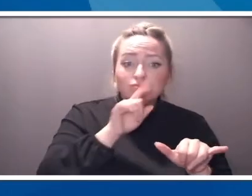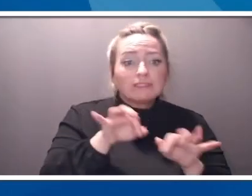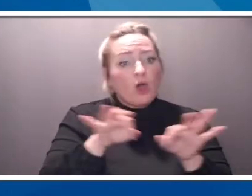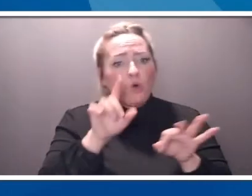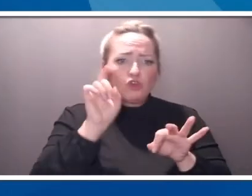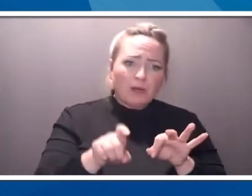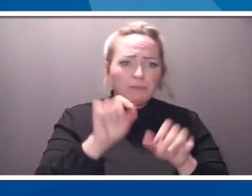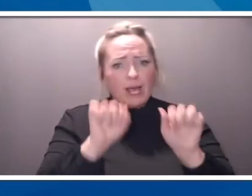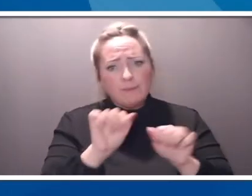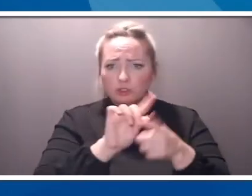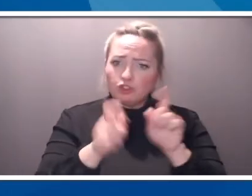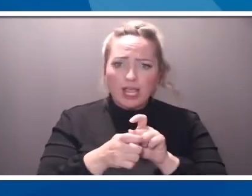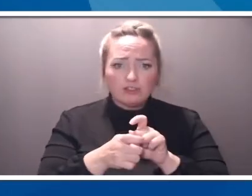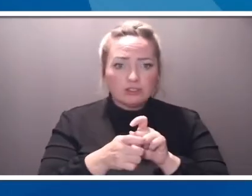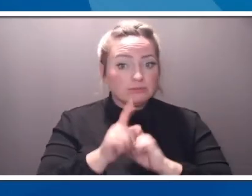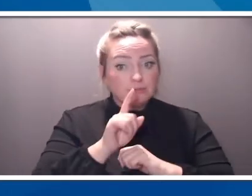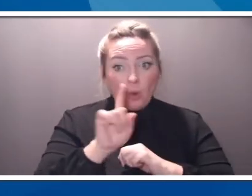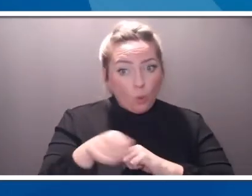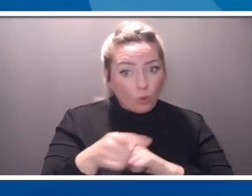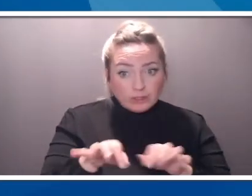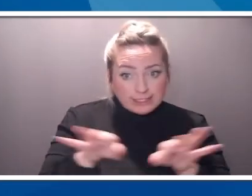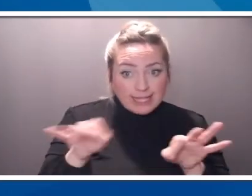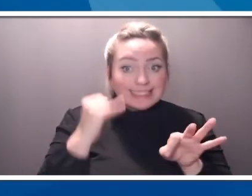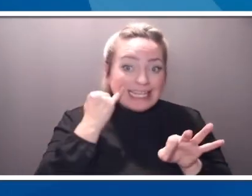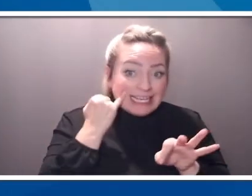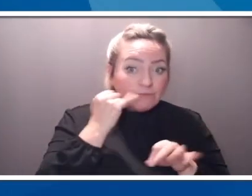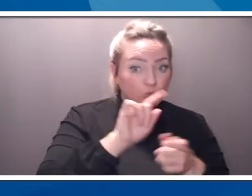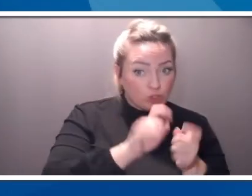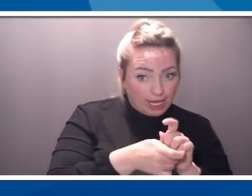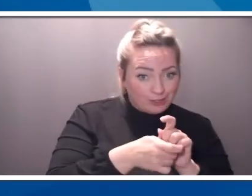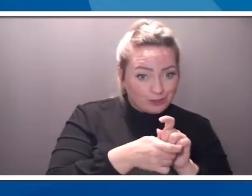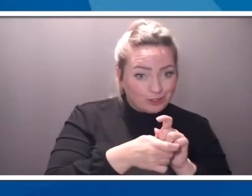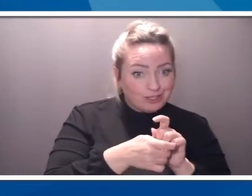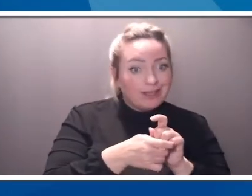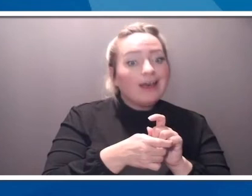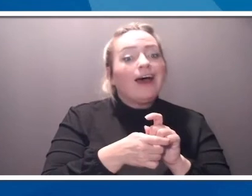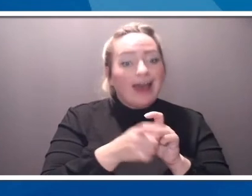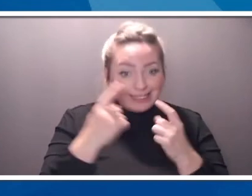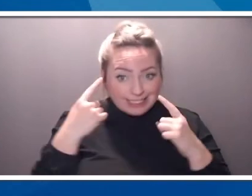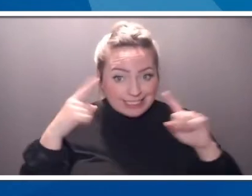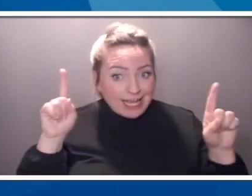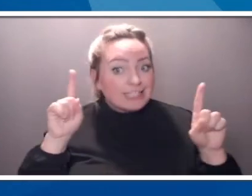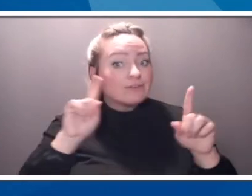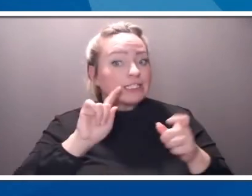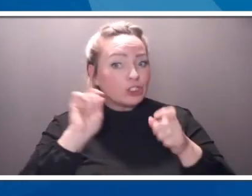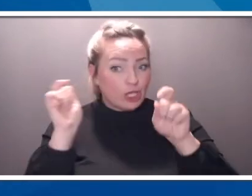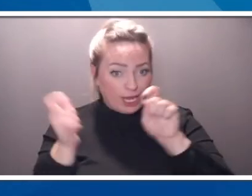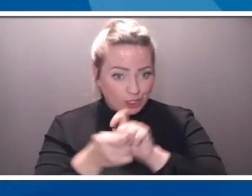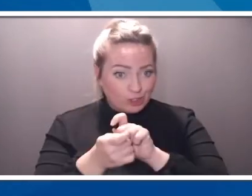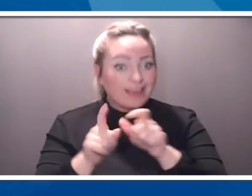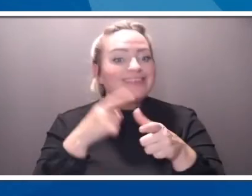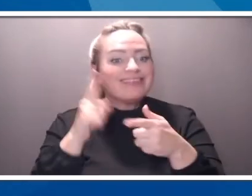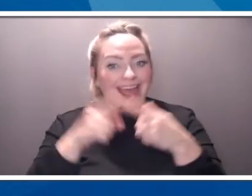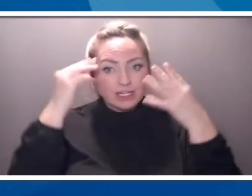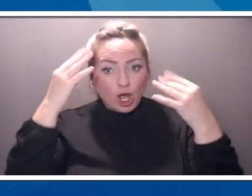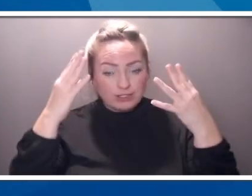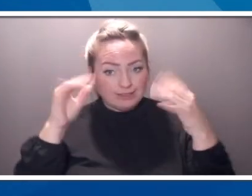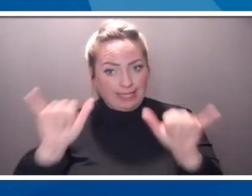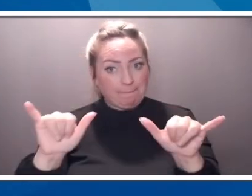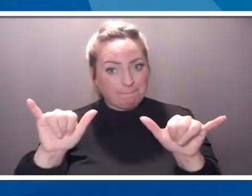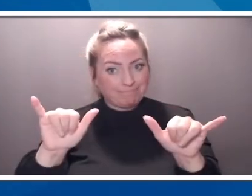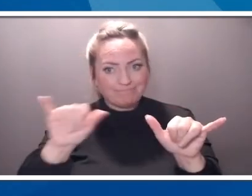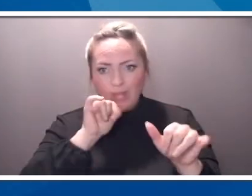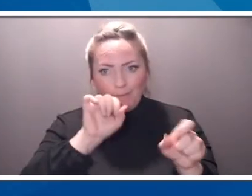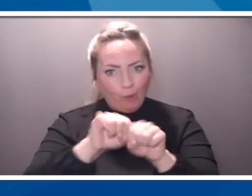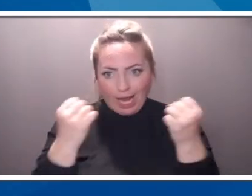Normatively, it doesn't say anything about you must be able to change these. It only says if you change these and successfully they get changed,